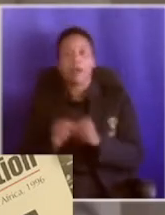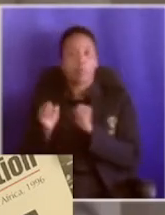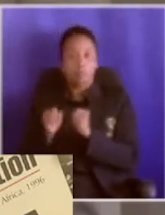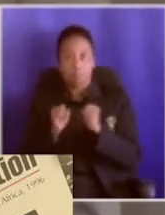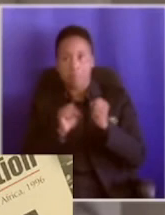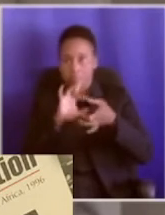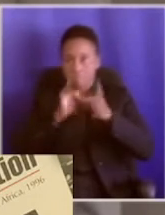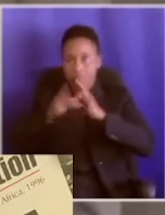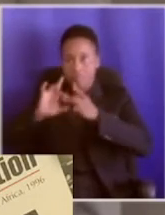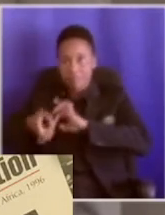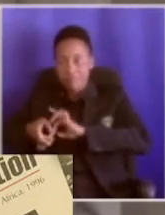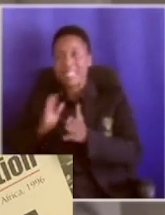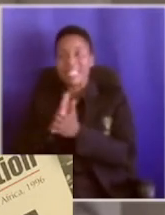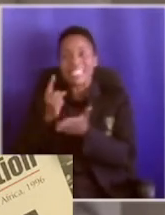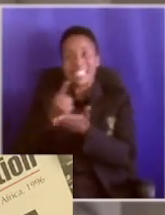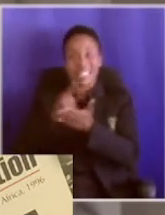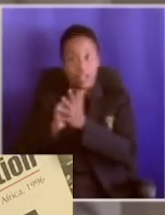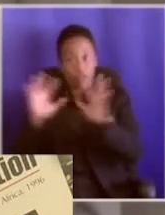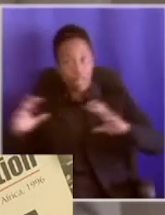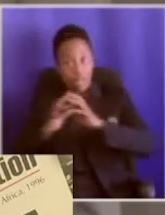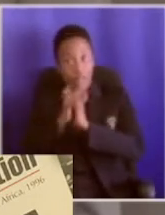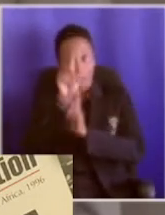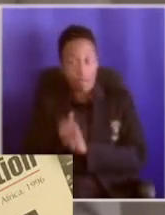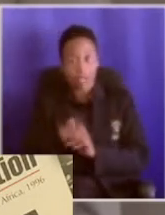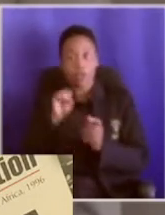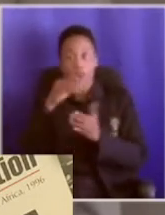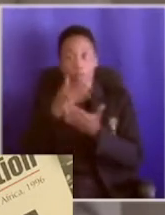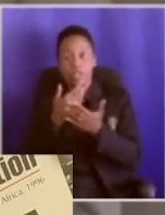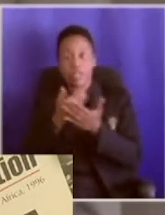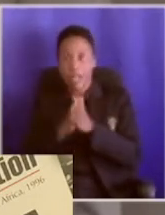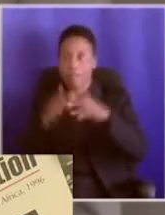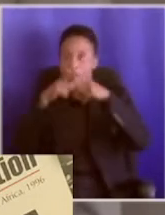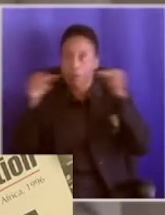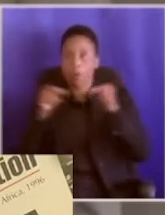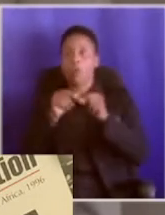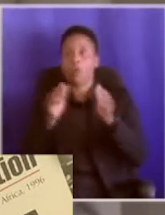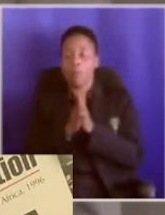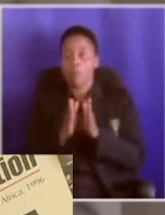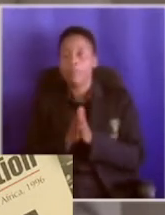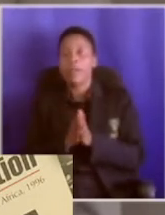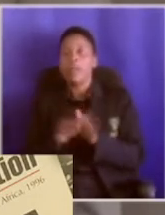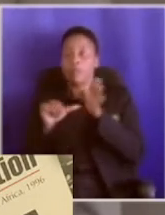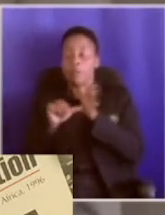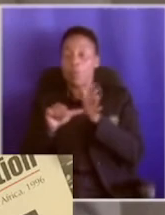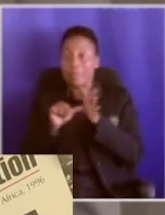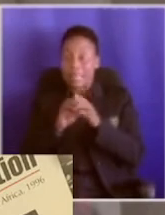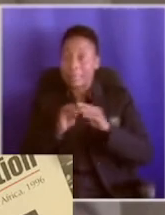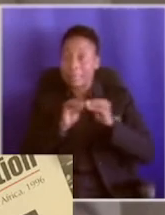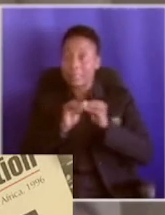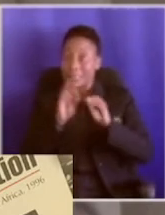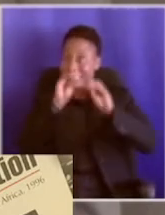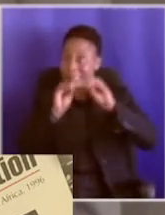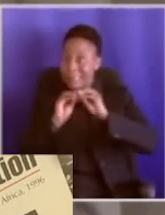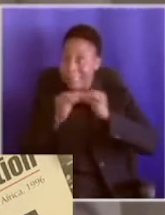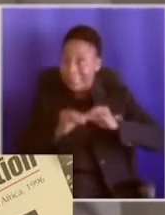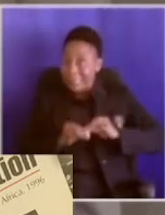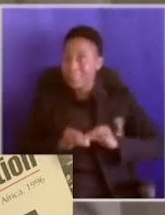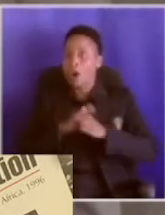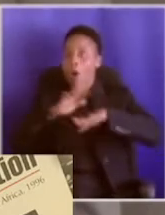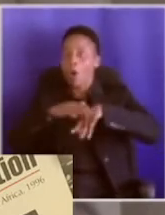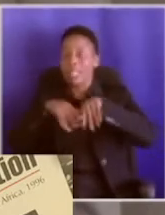interlinked and must be discussed together in order to complete the somewhat contentious puzzle on the issue of land in